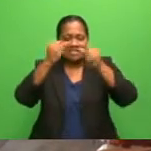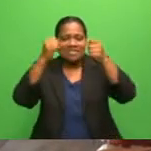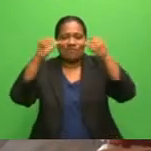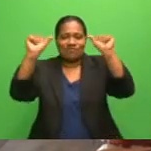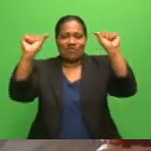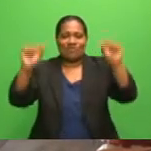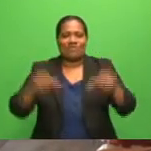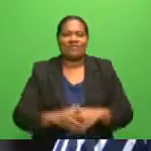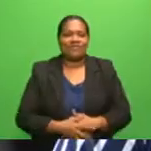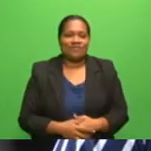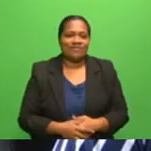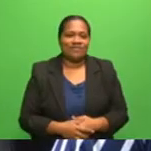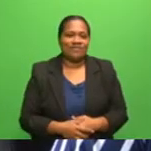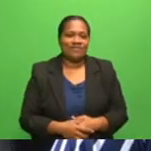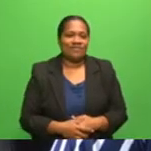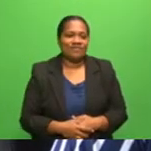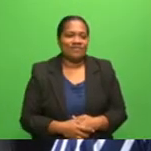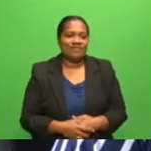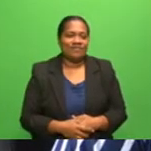was